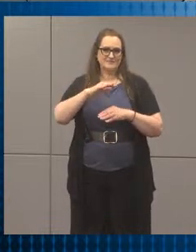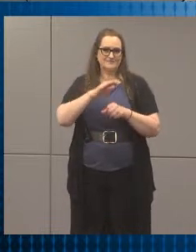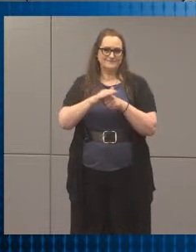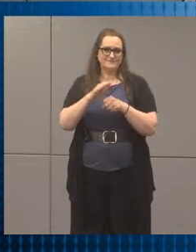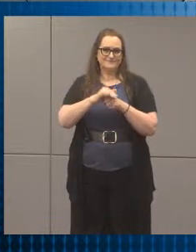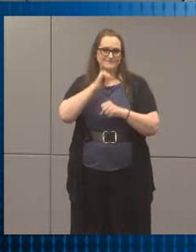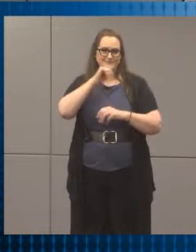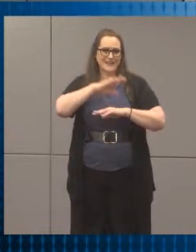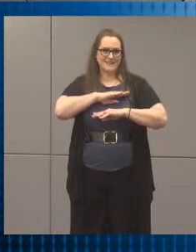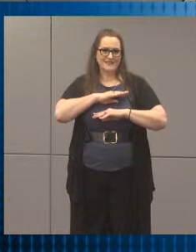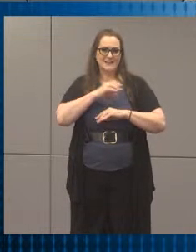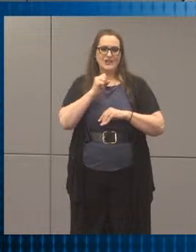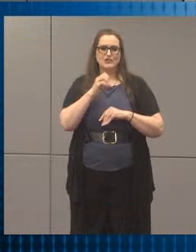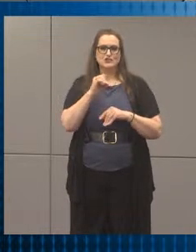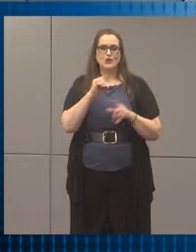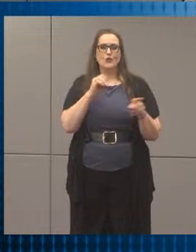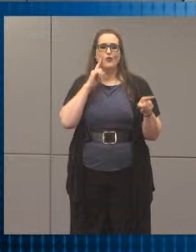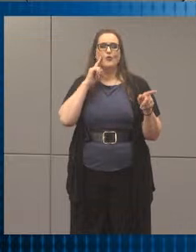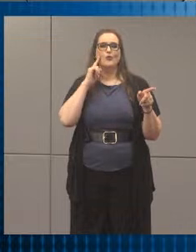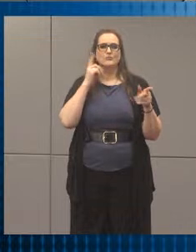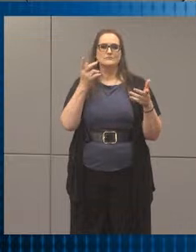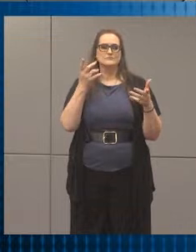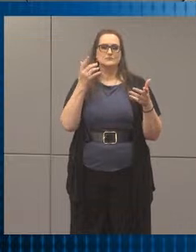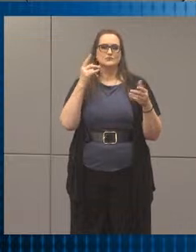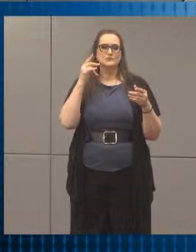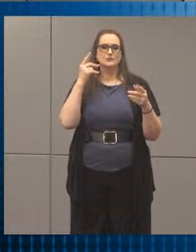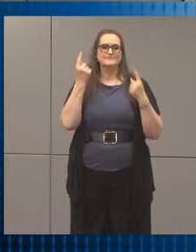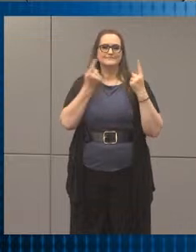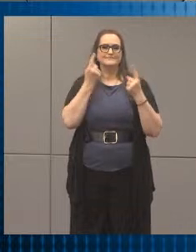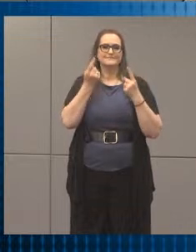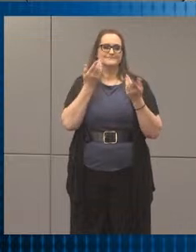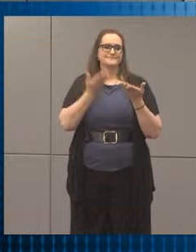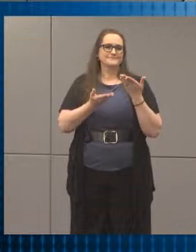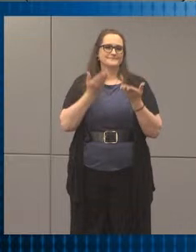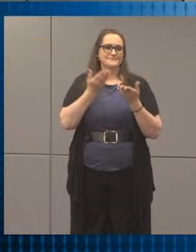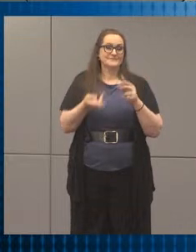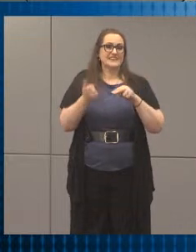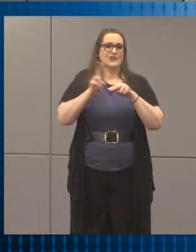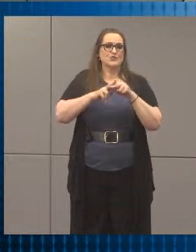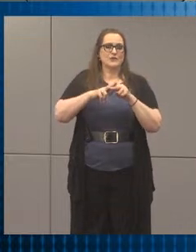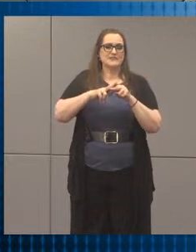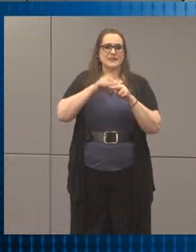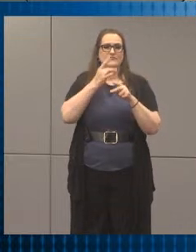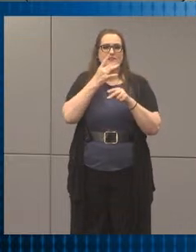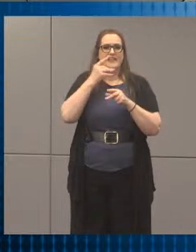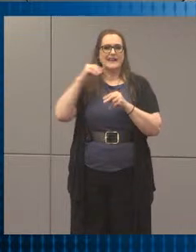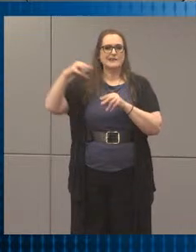enough. So we're looking at possibly increasing the lighting there.